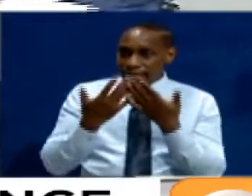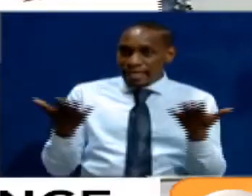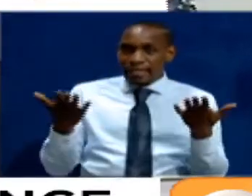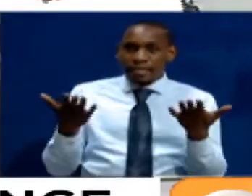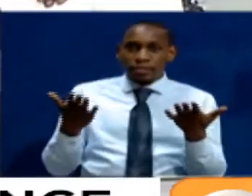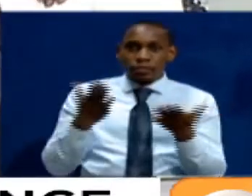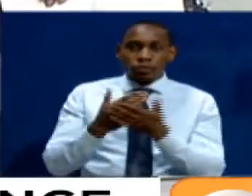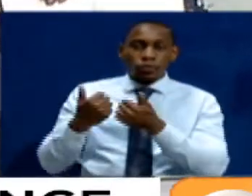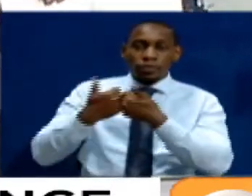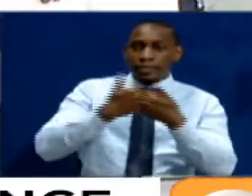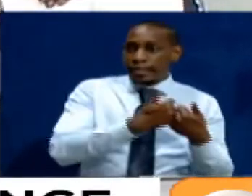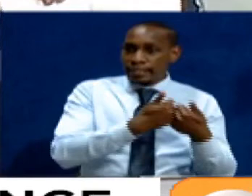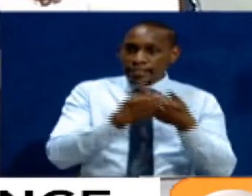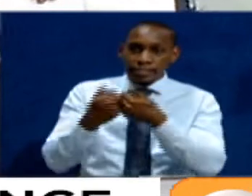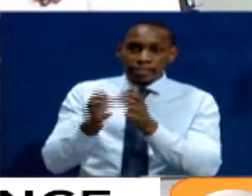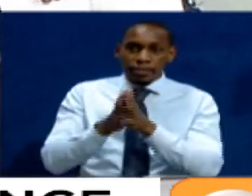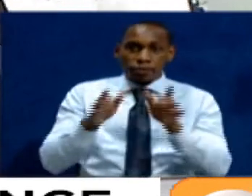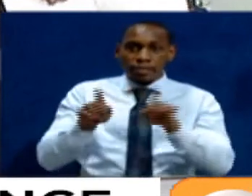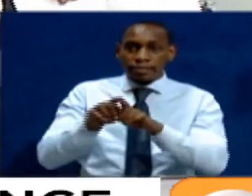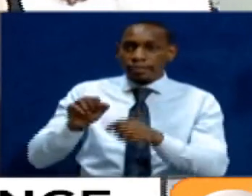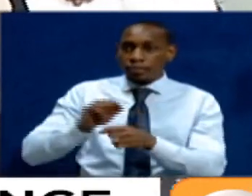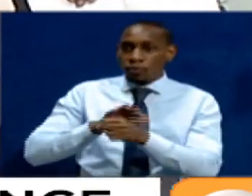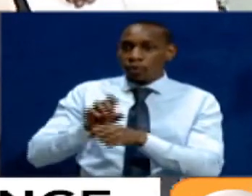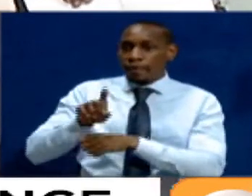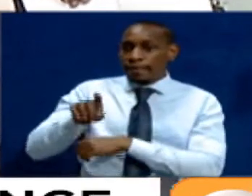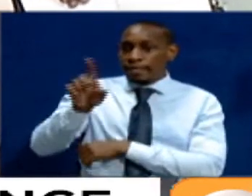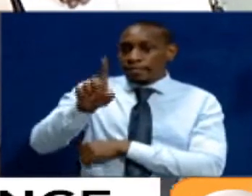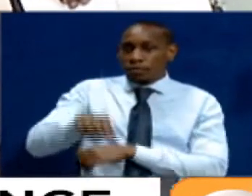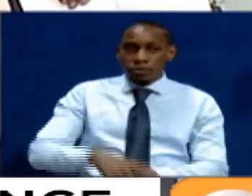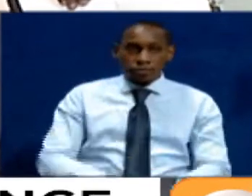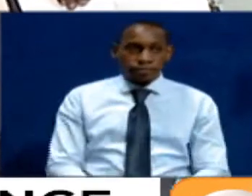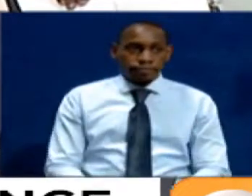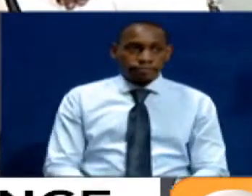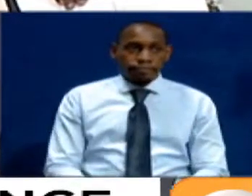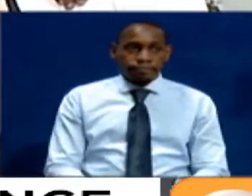as challenging as this virus?